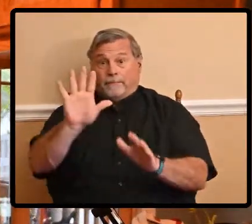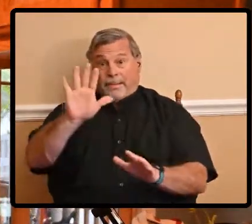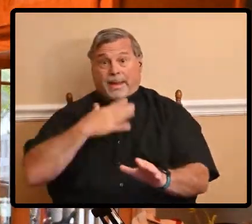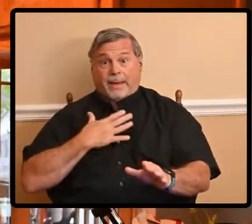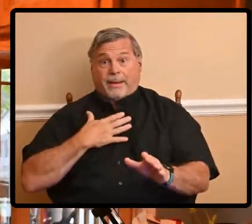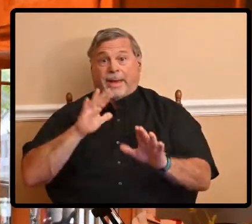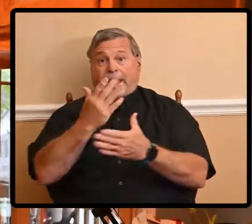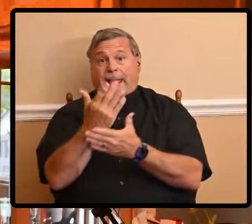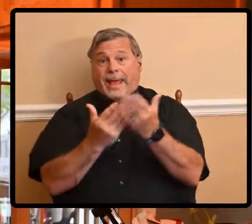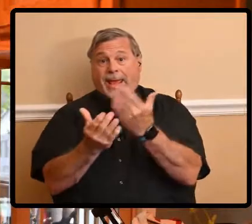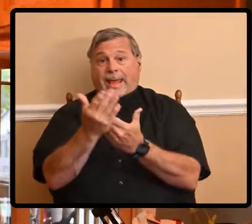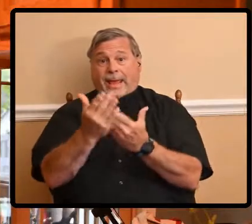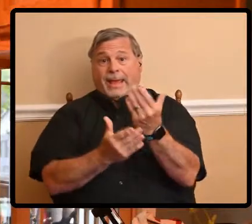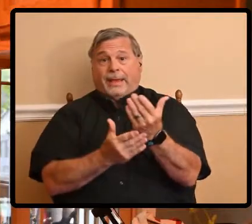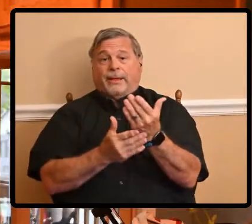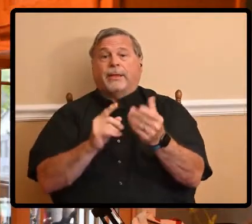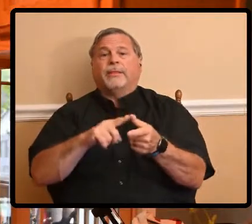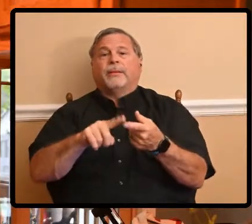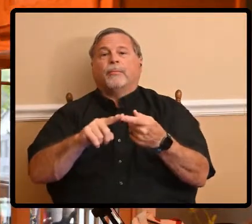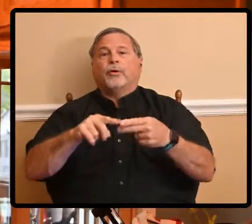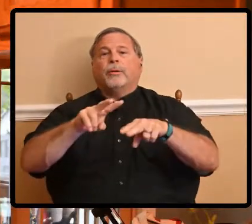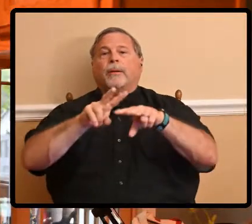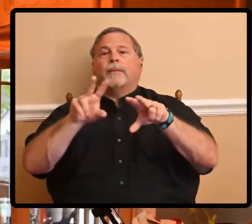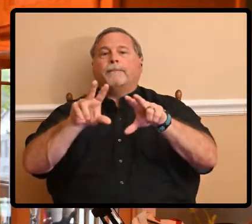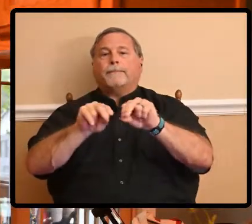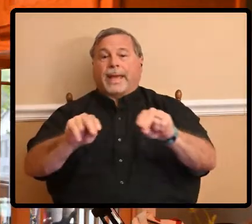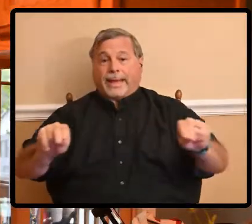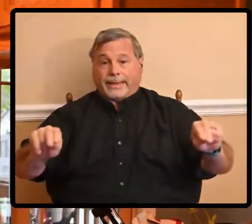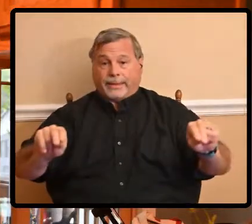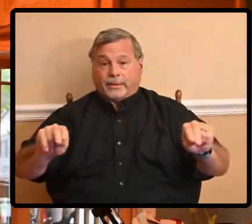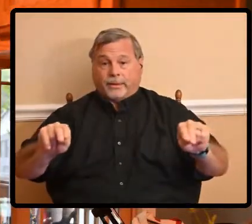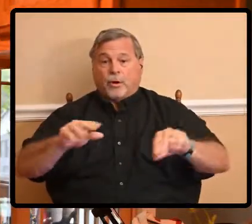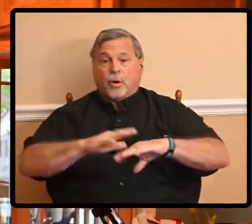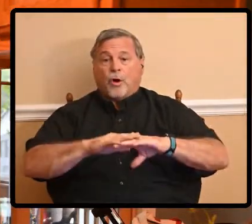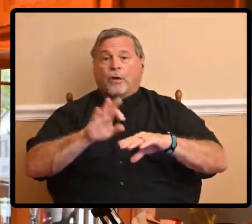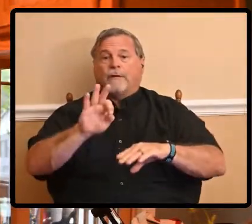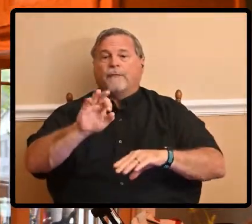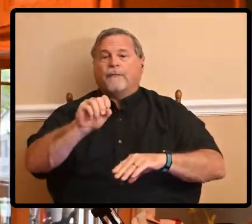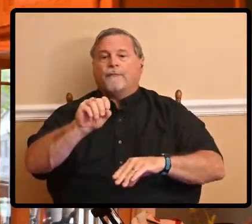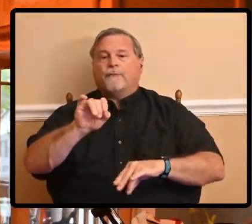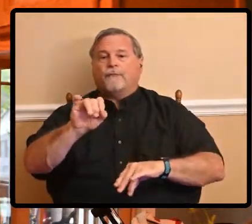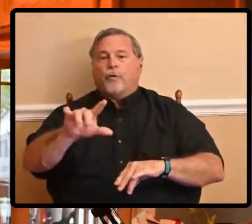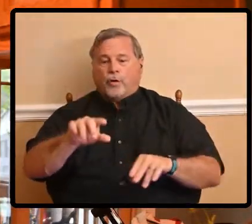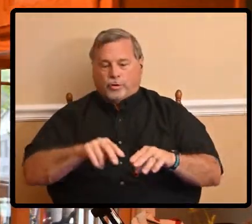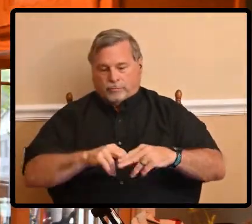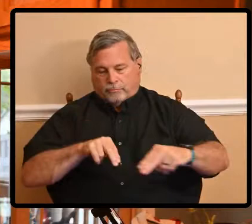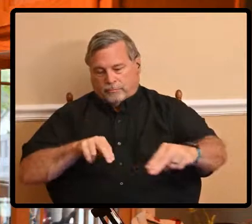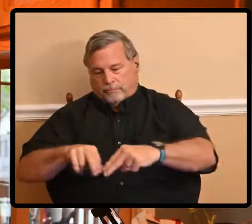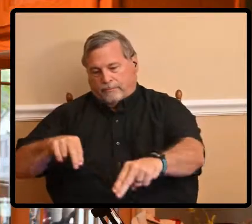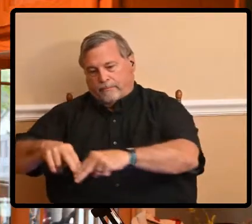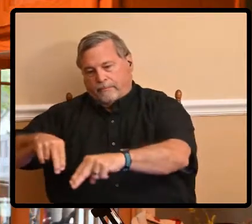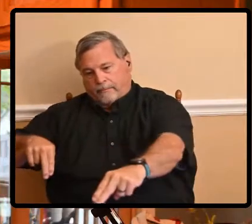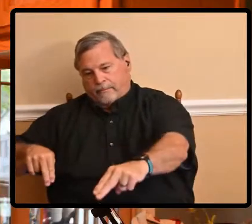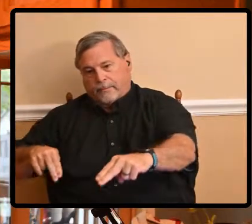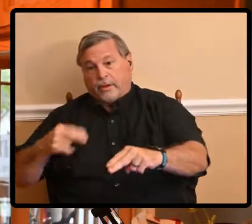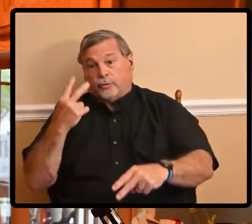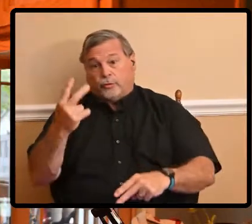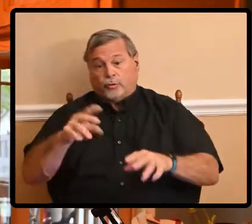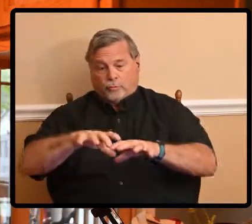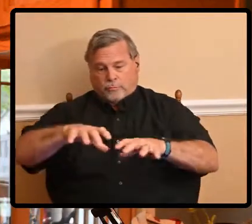hands. I put down some bacon down on this aluminum foil, and then formed 2 loaves,